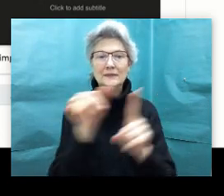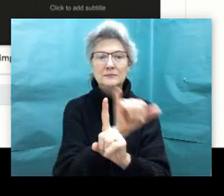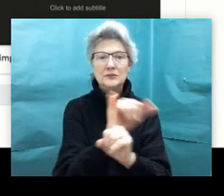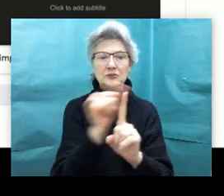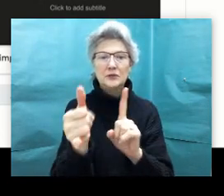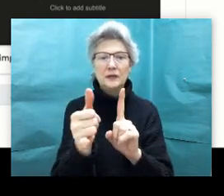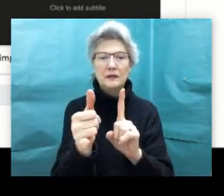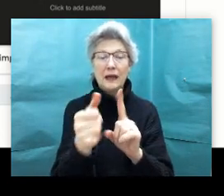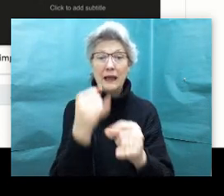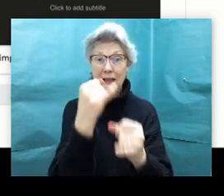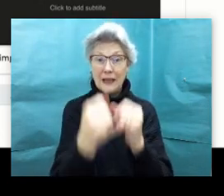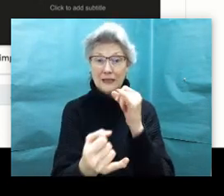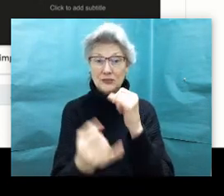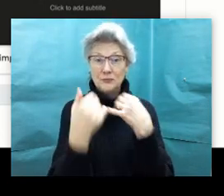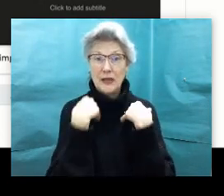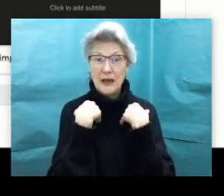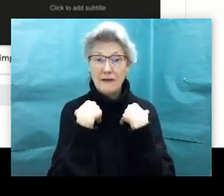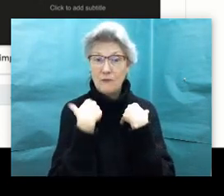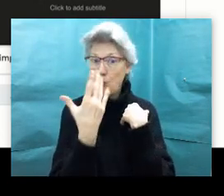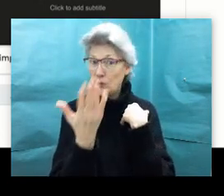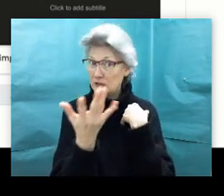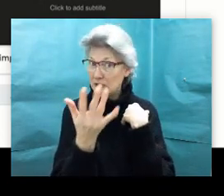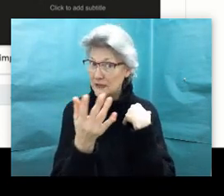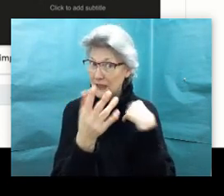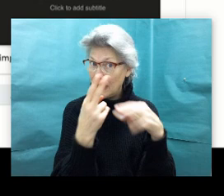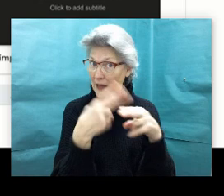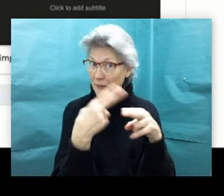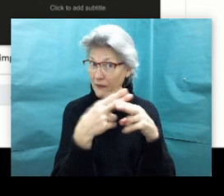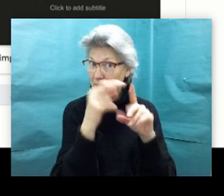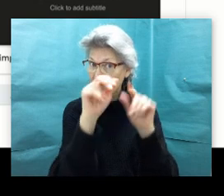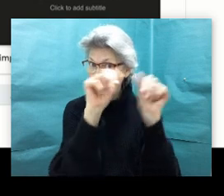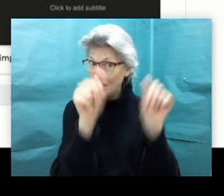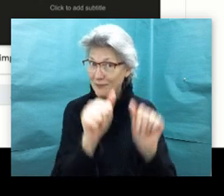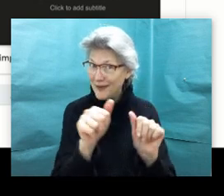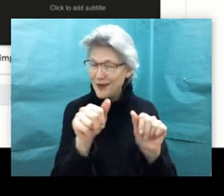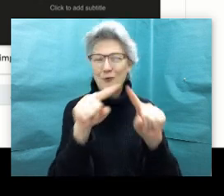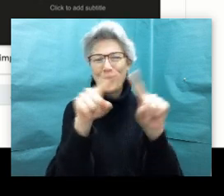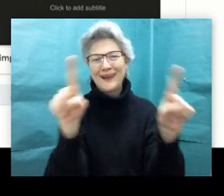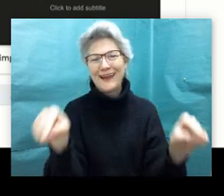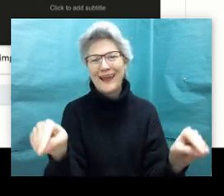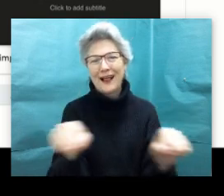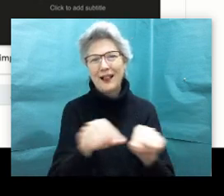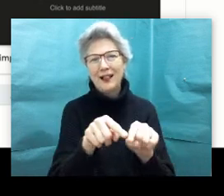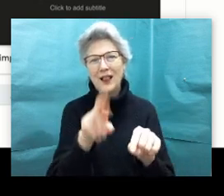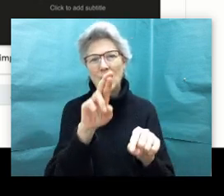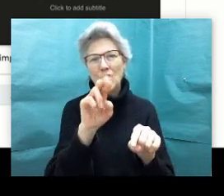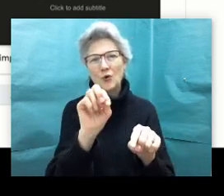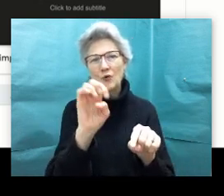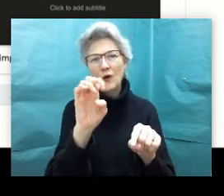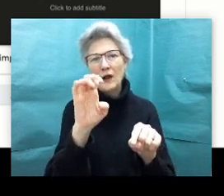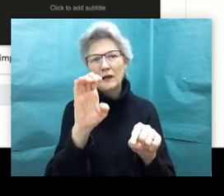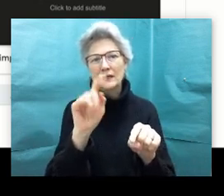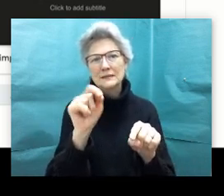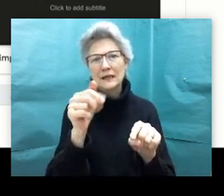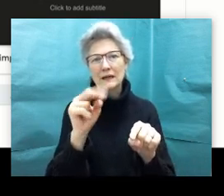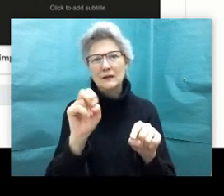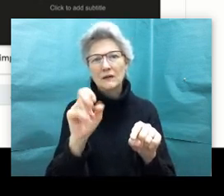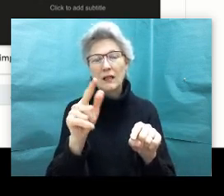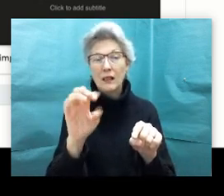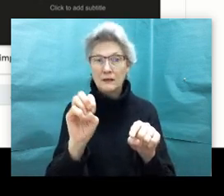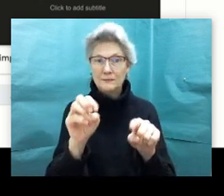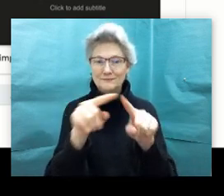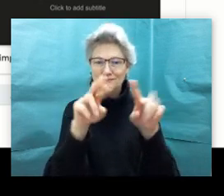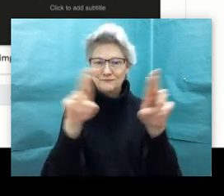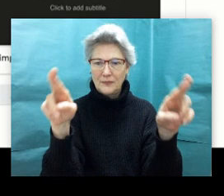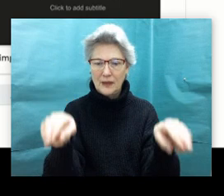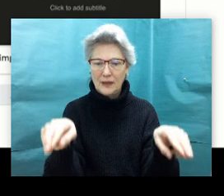but not least, we have, what's this shape? You know, a rectangle. Excellent. Go ahead and pause the video and give